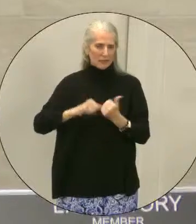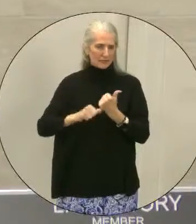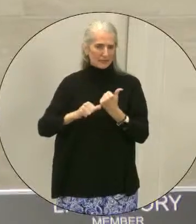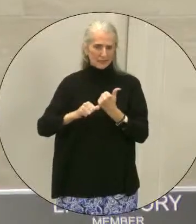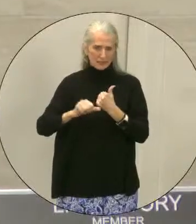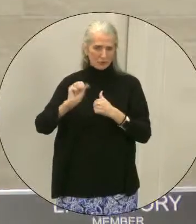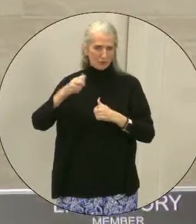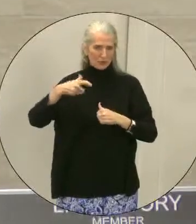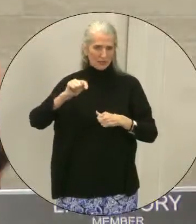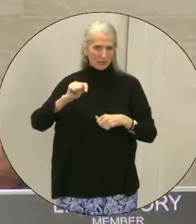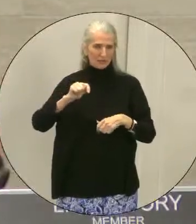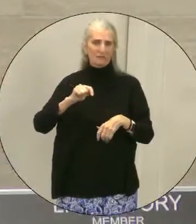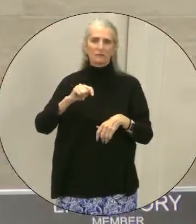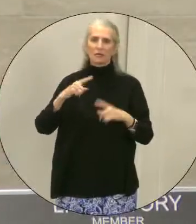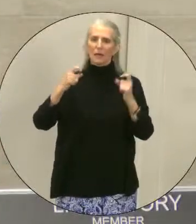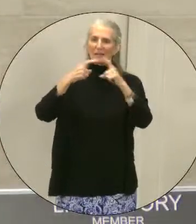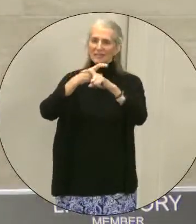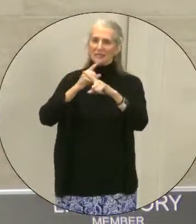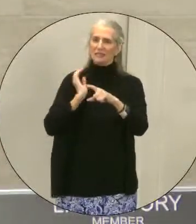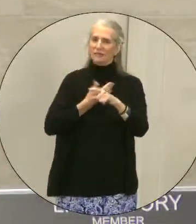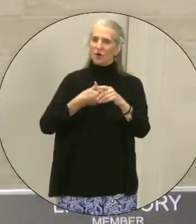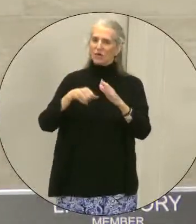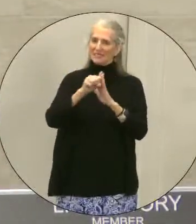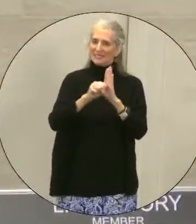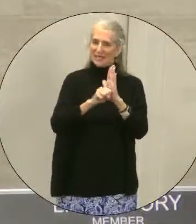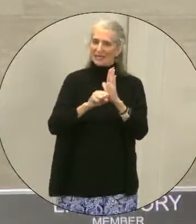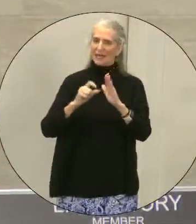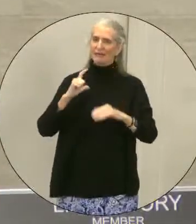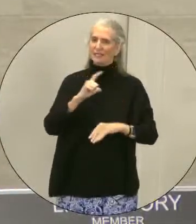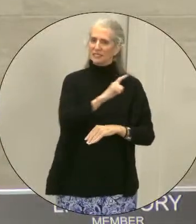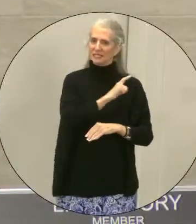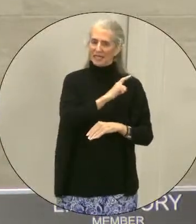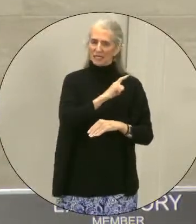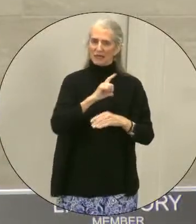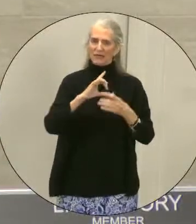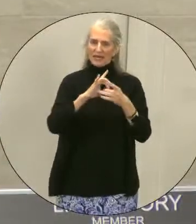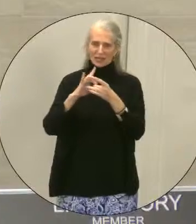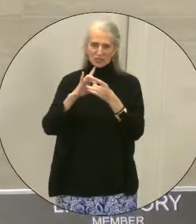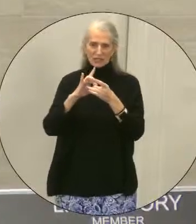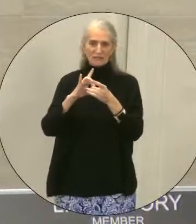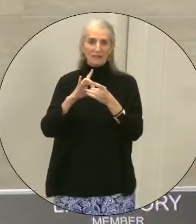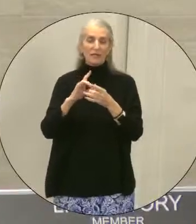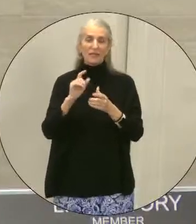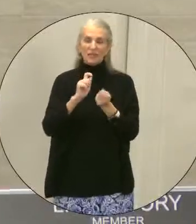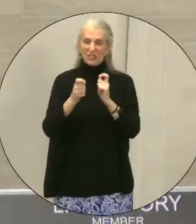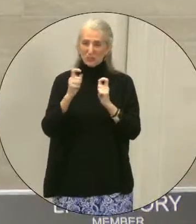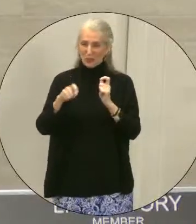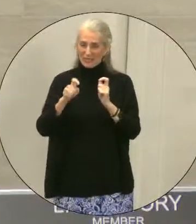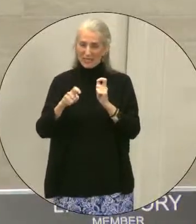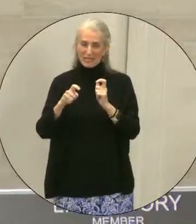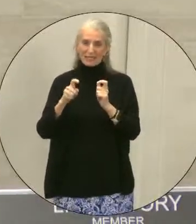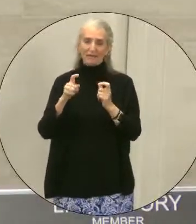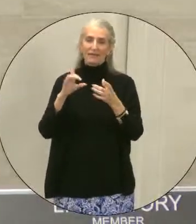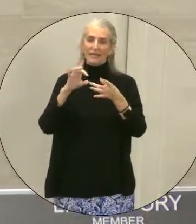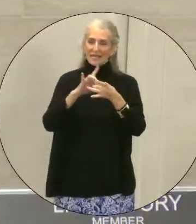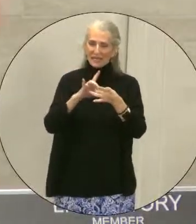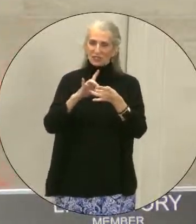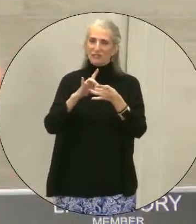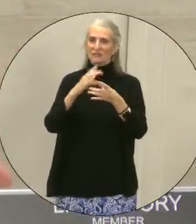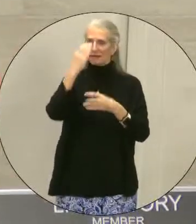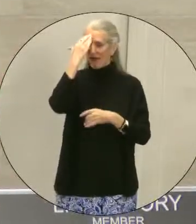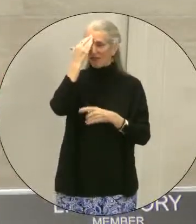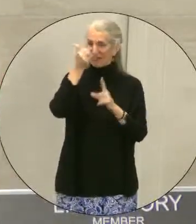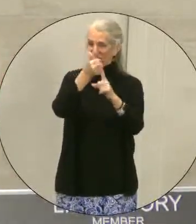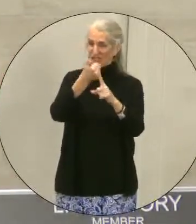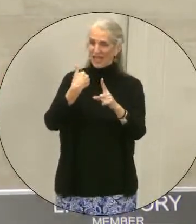our state and of the legislative connections to the changes that we need. I think the legislative connections and knowledge that she has, that's